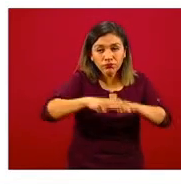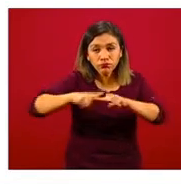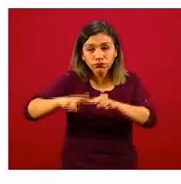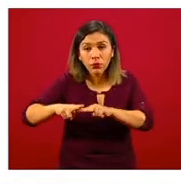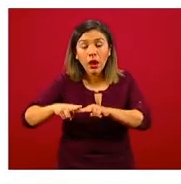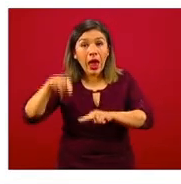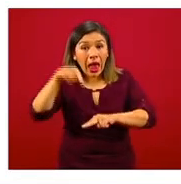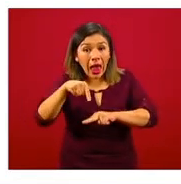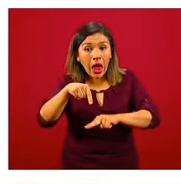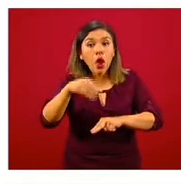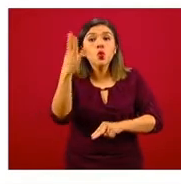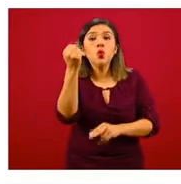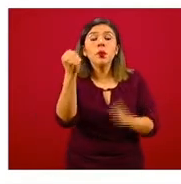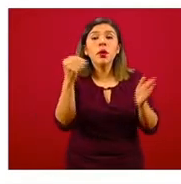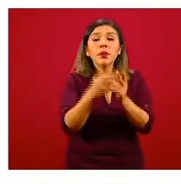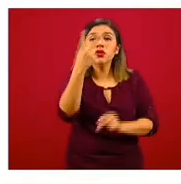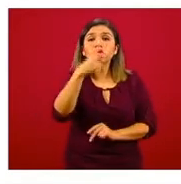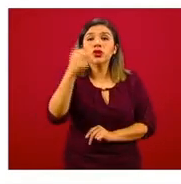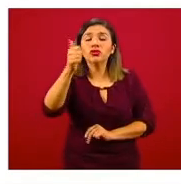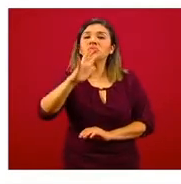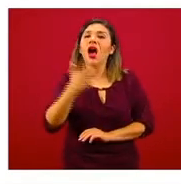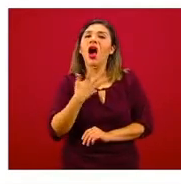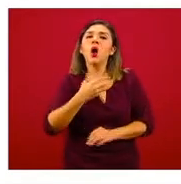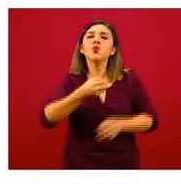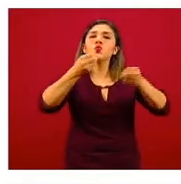24,042 general beds,